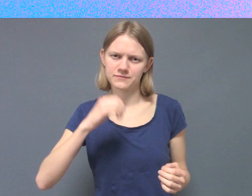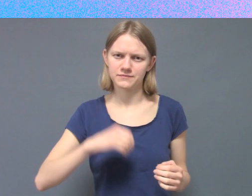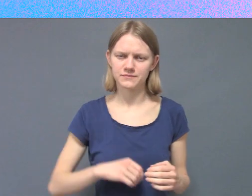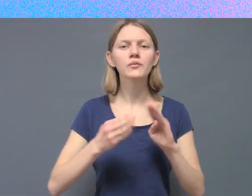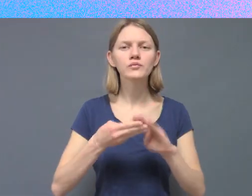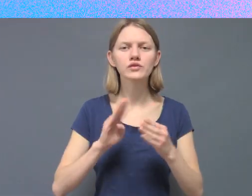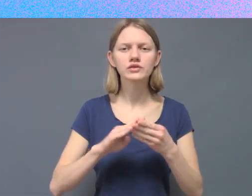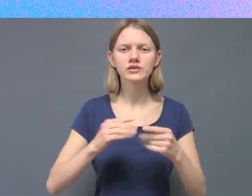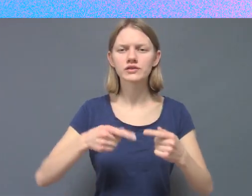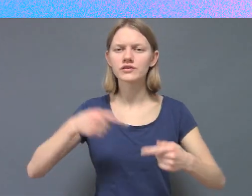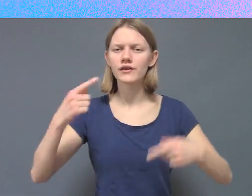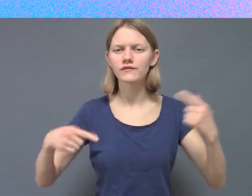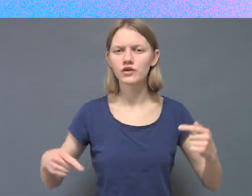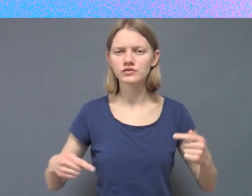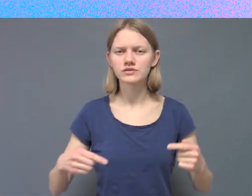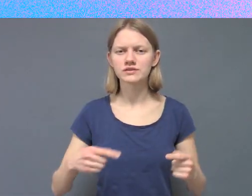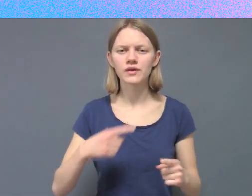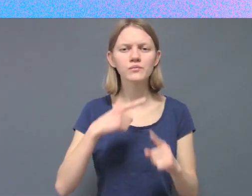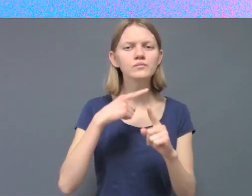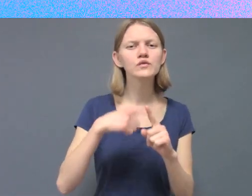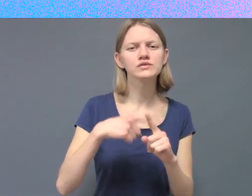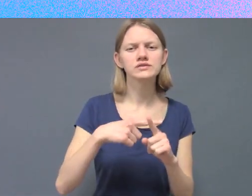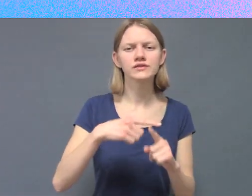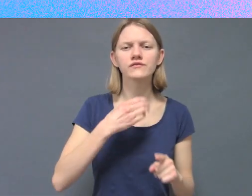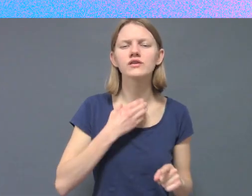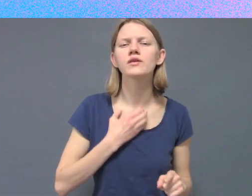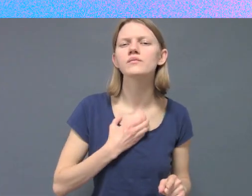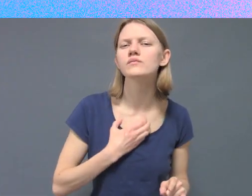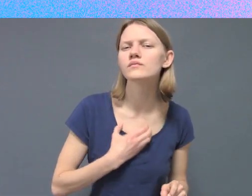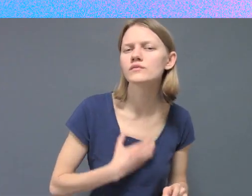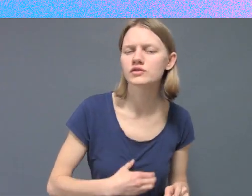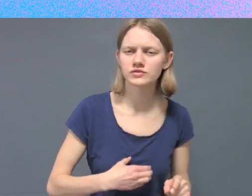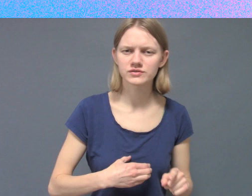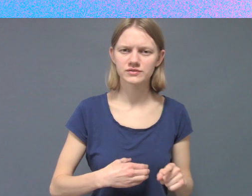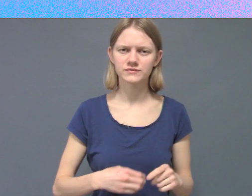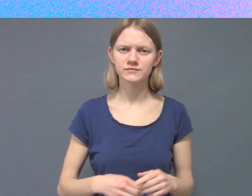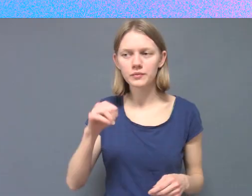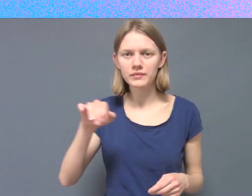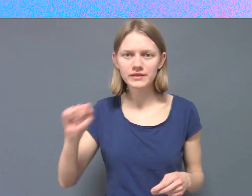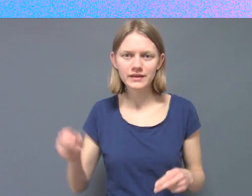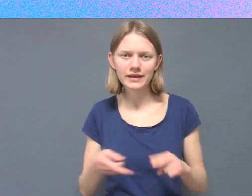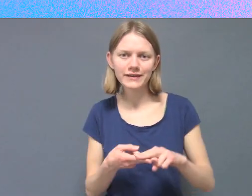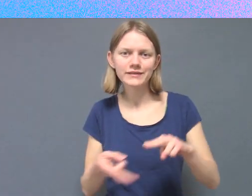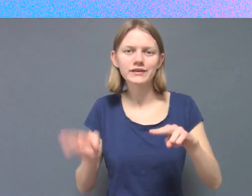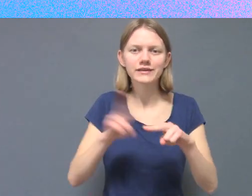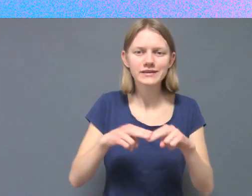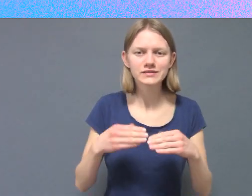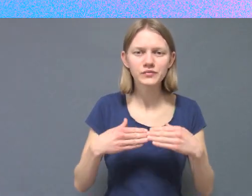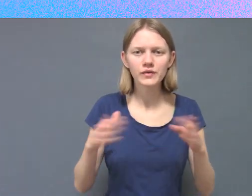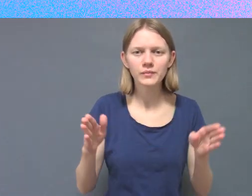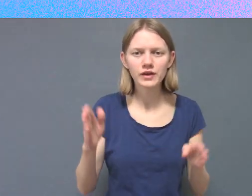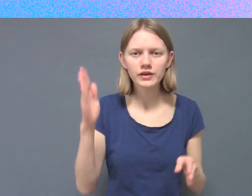respect, and excellence. Thanks to this, the community in various channels is amazing. It is the best community